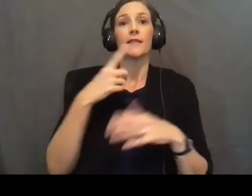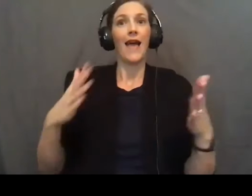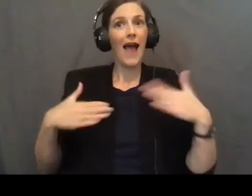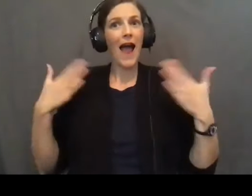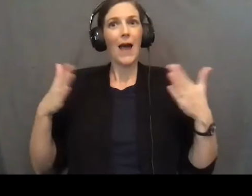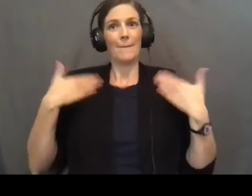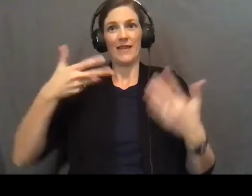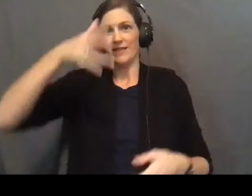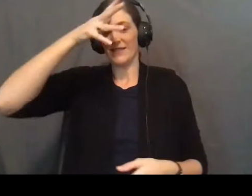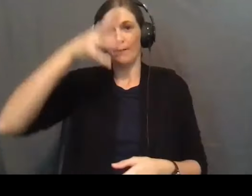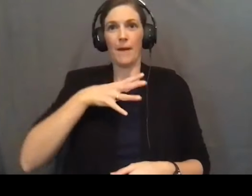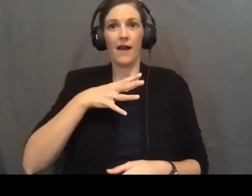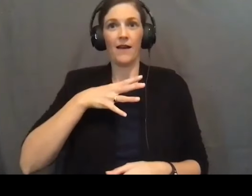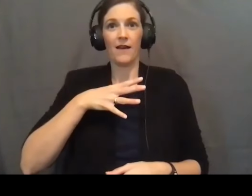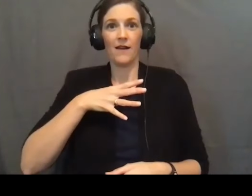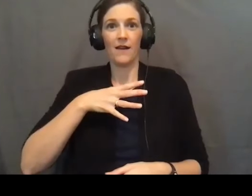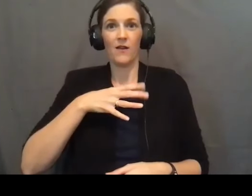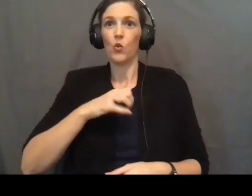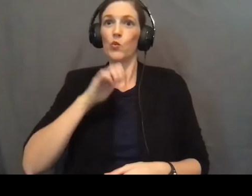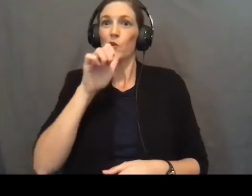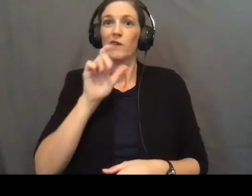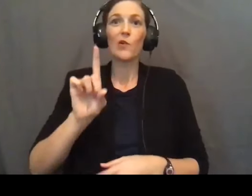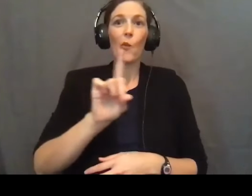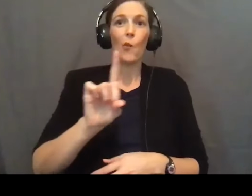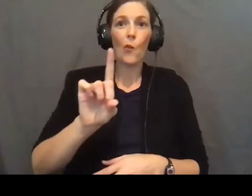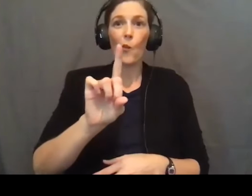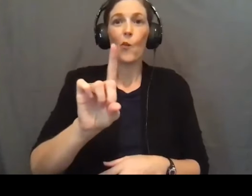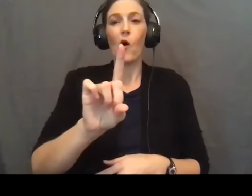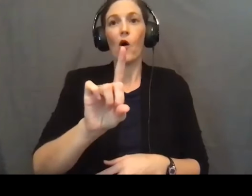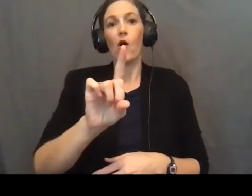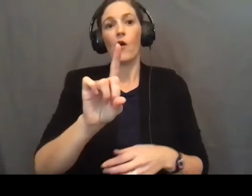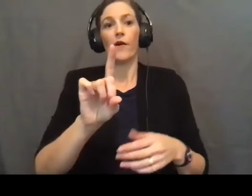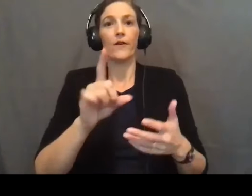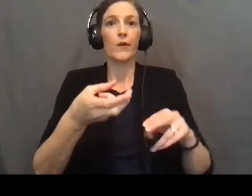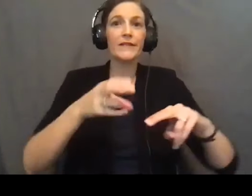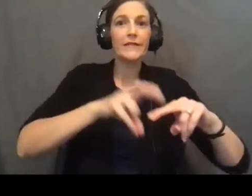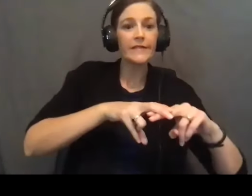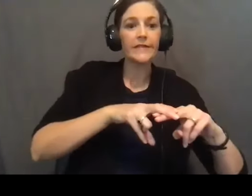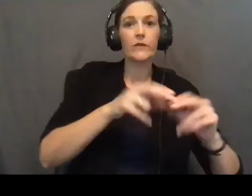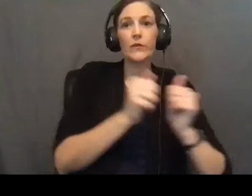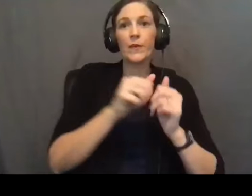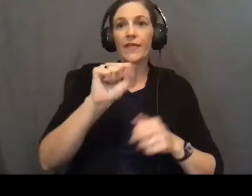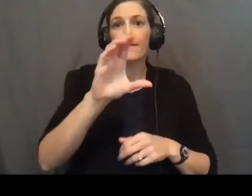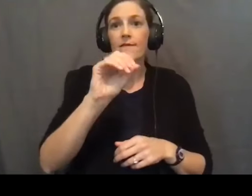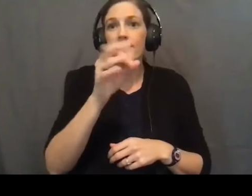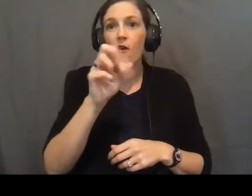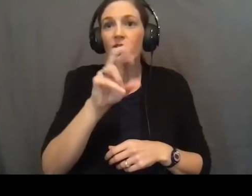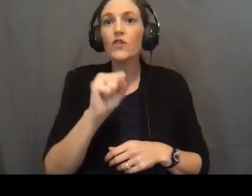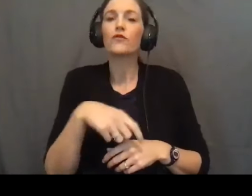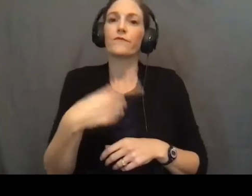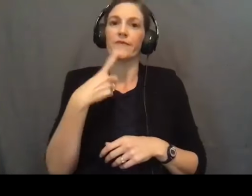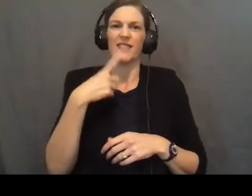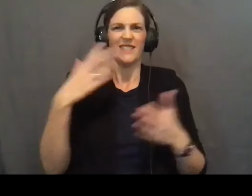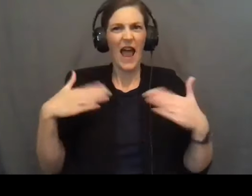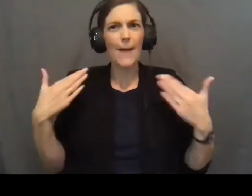happy is the man who does not, you know, walk in the path of scoffers or sit in the seat of scoffers. Or, you know, he goes on to say